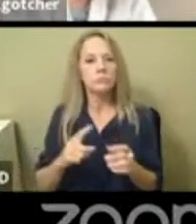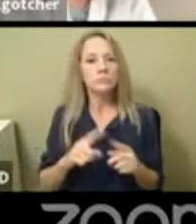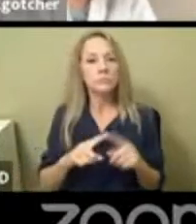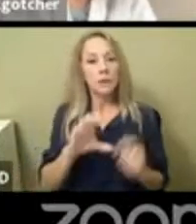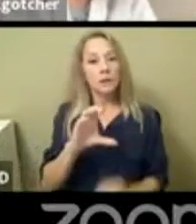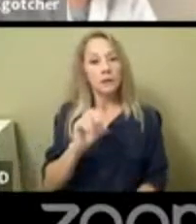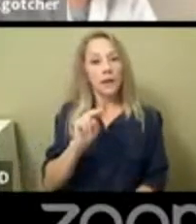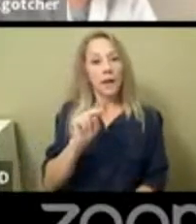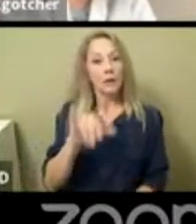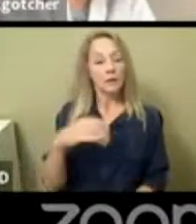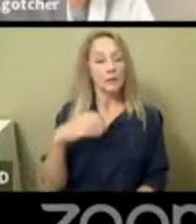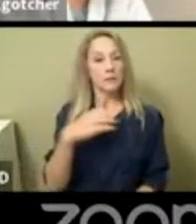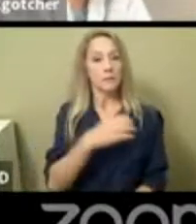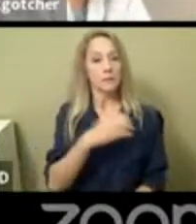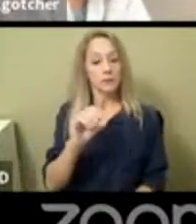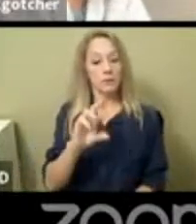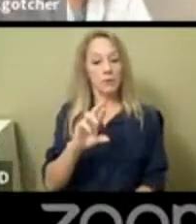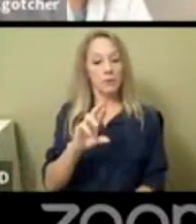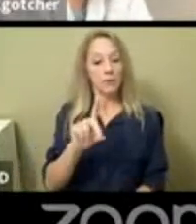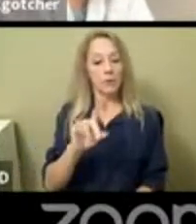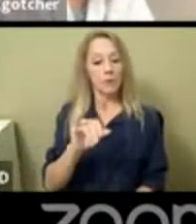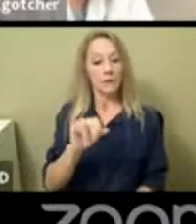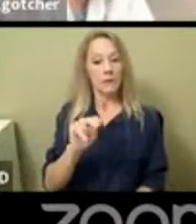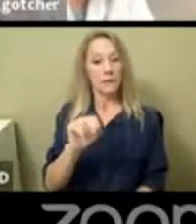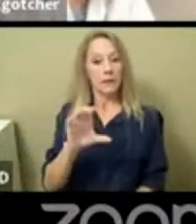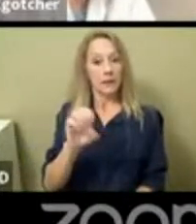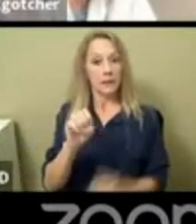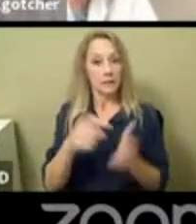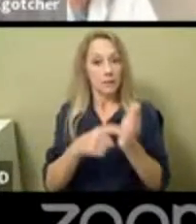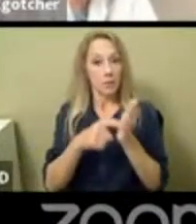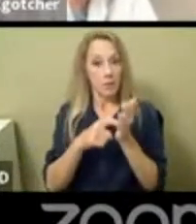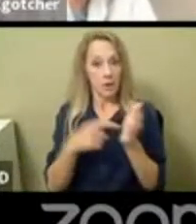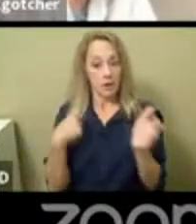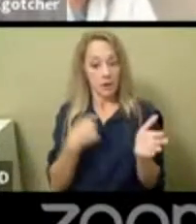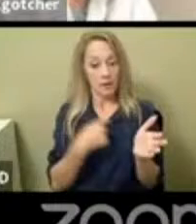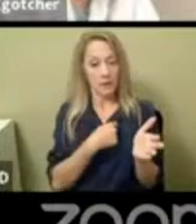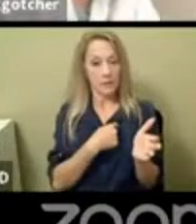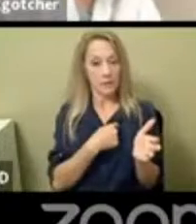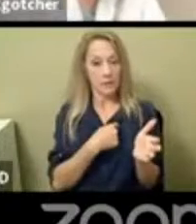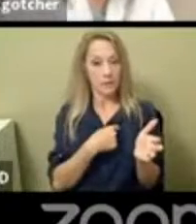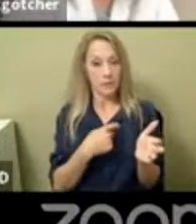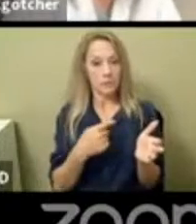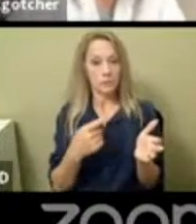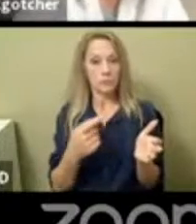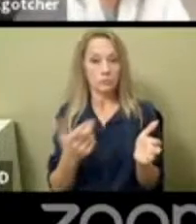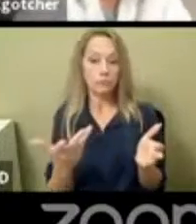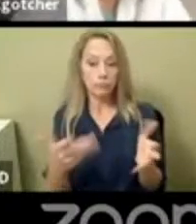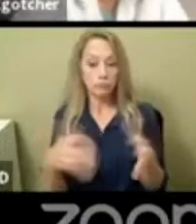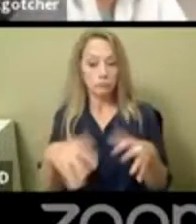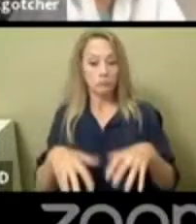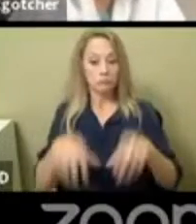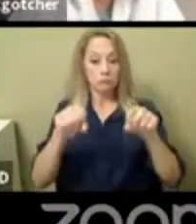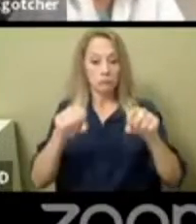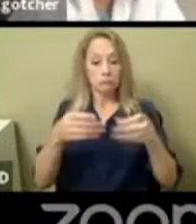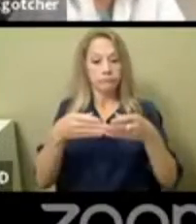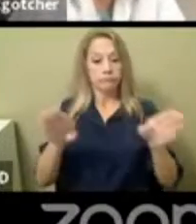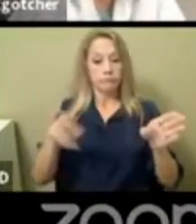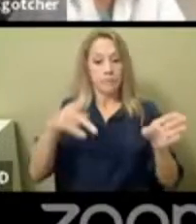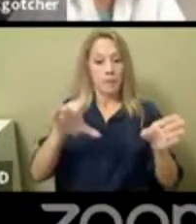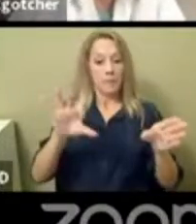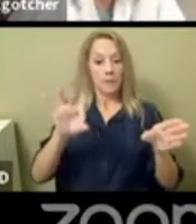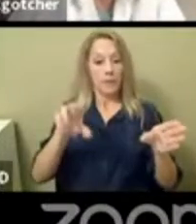commission ordinance requiring us to hold a public forum in the same